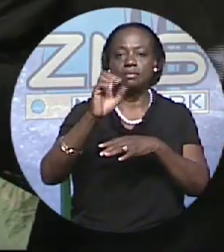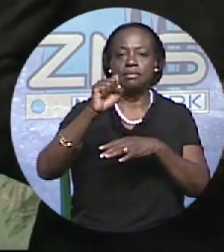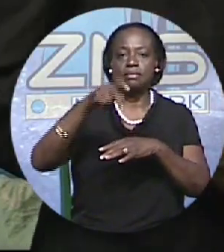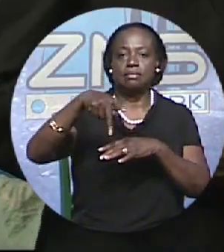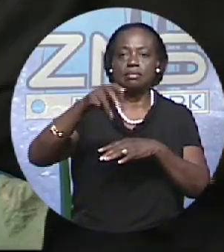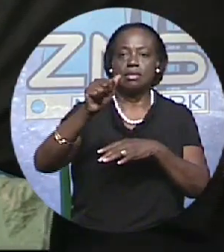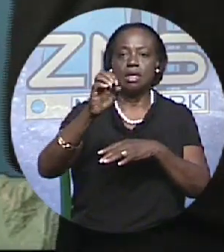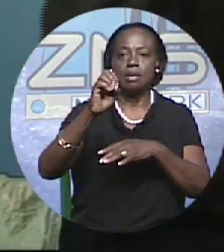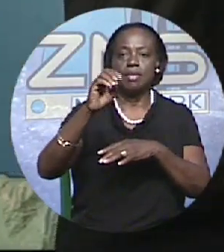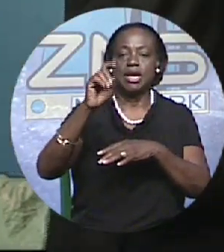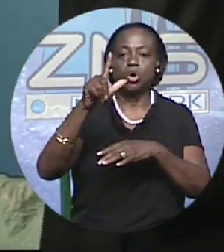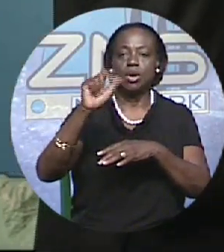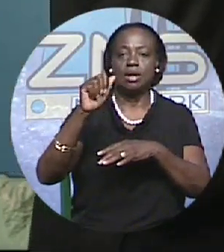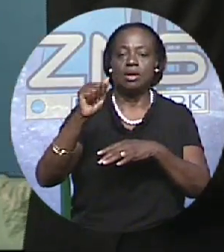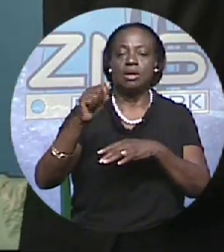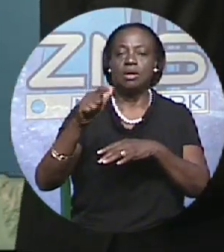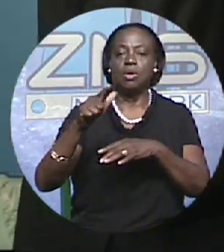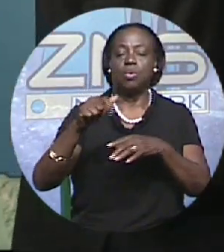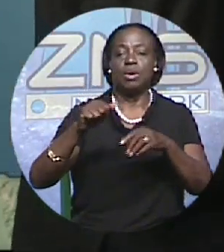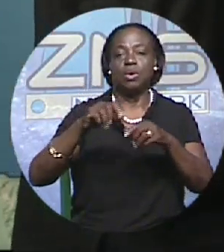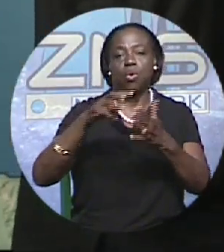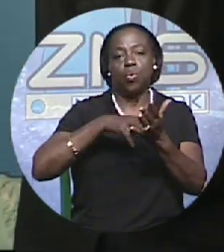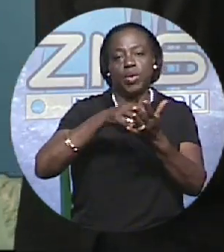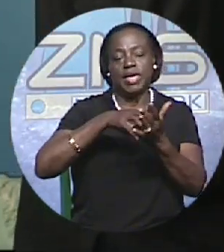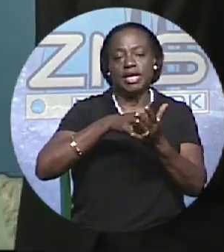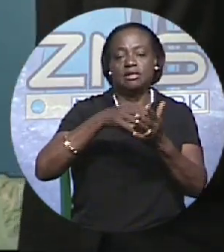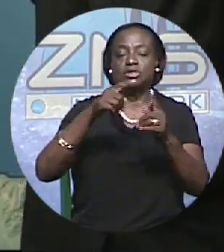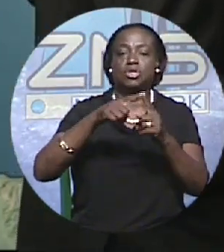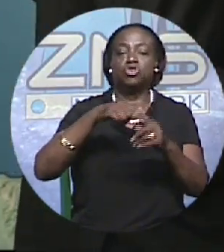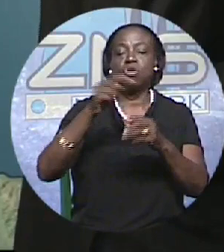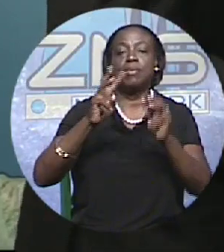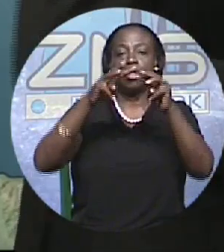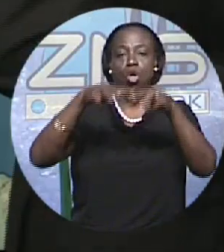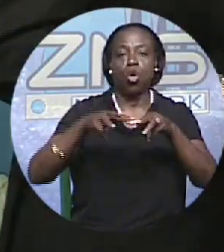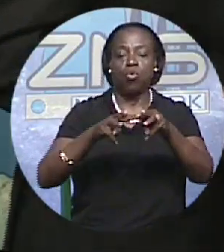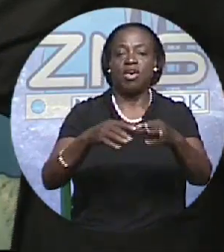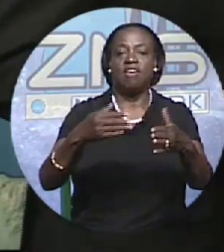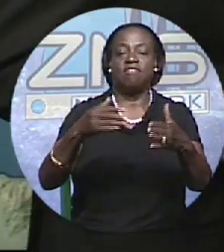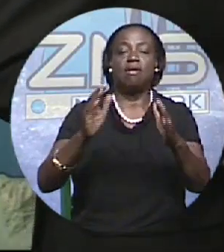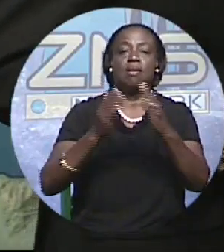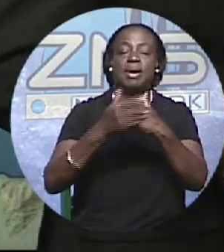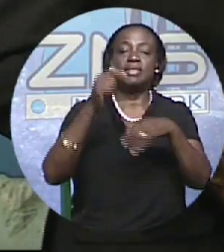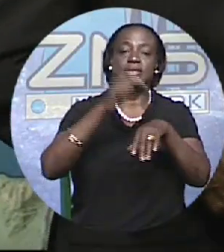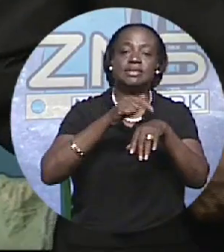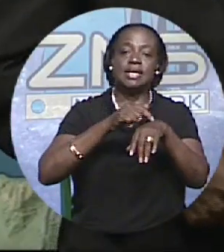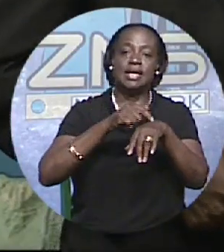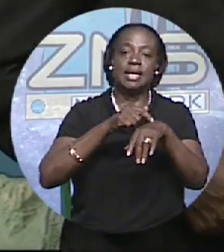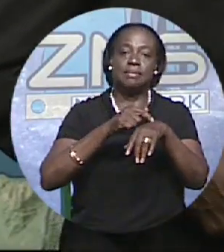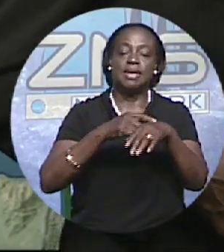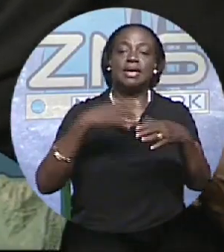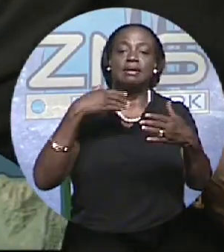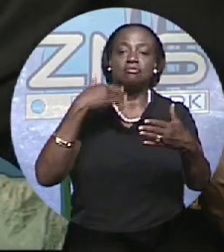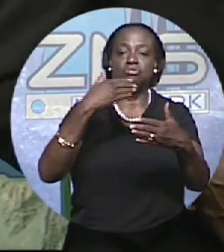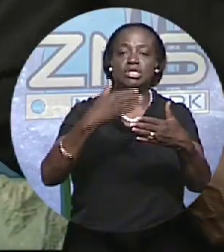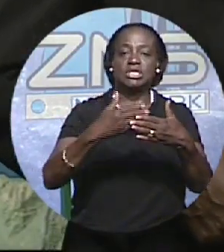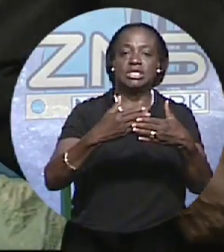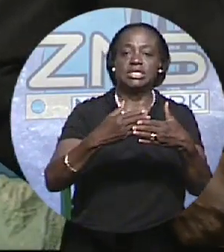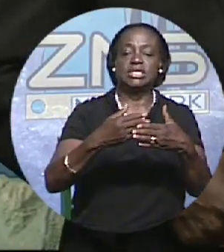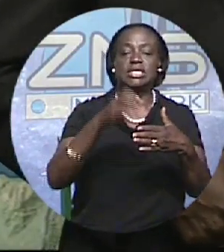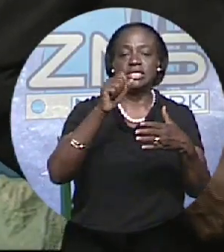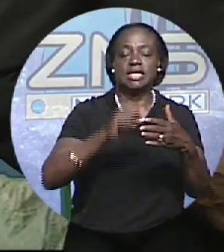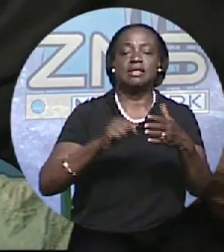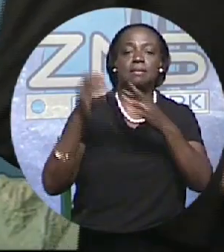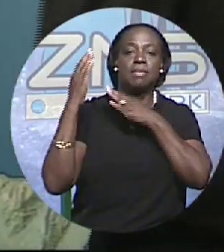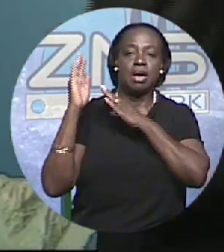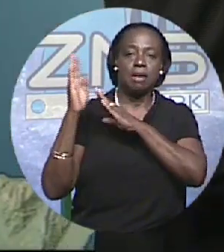that mountainous terrain could perhaps weaken it to a tropical wave by the time it reaches the southeast Bahamas. But it's a little too early for us to talk about it. By